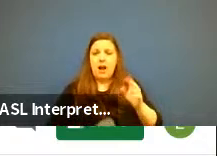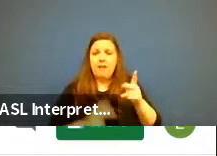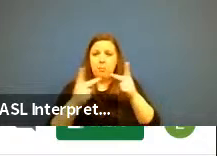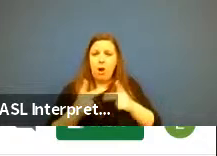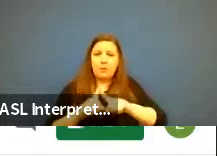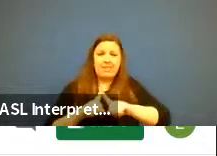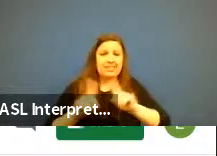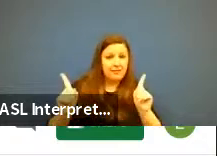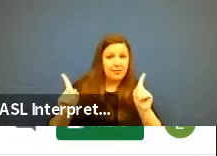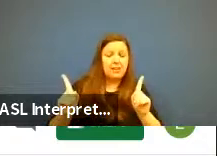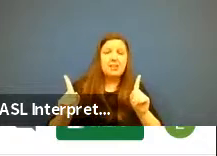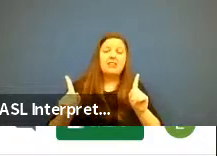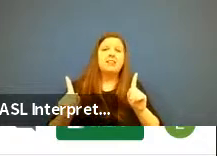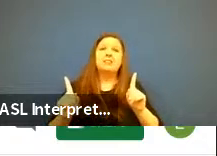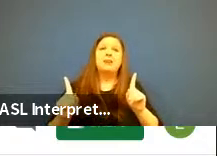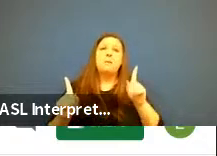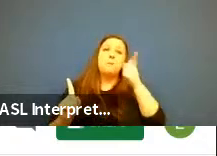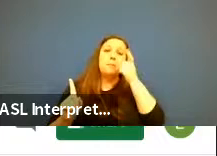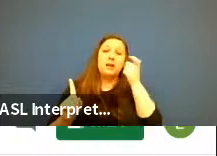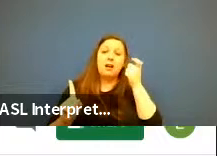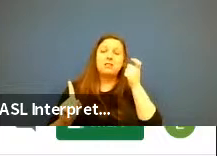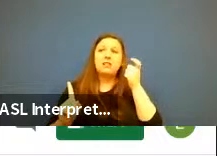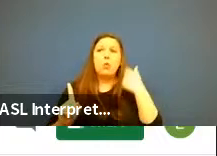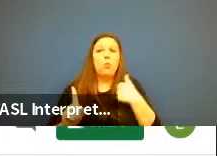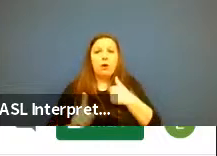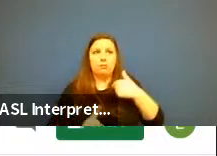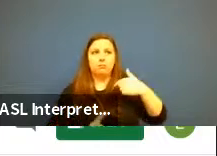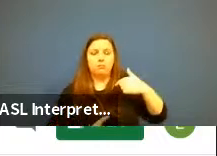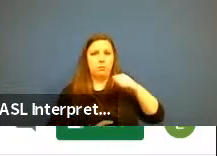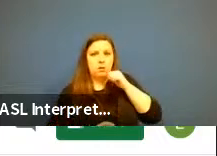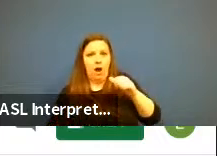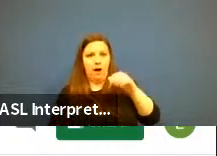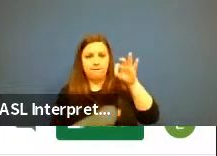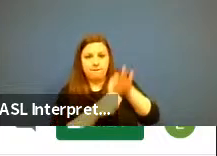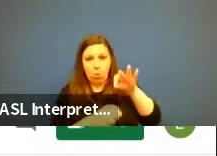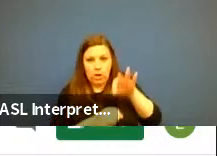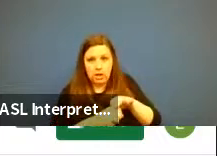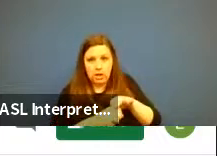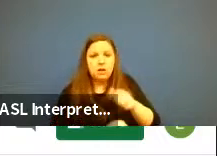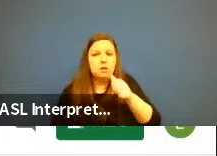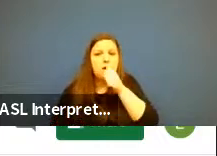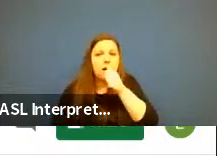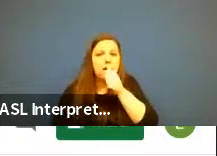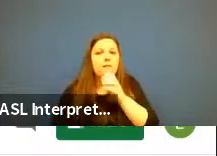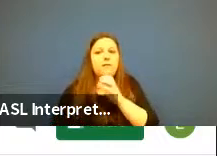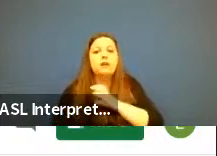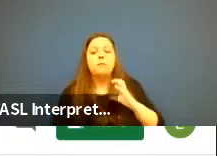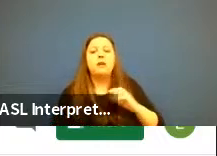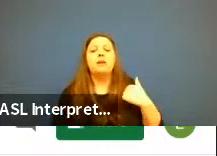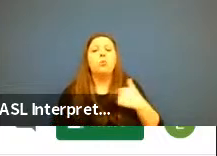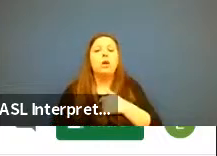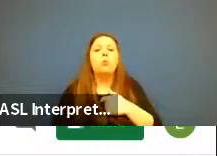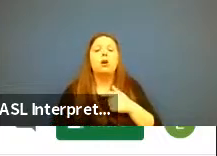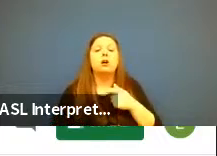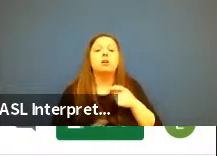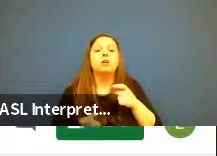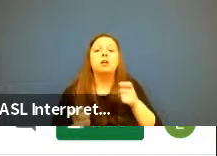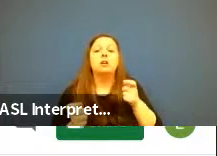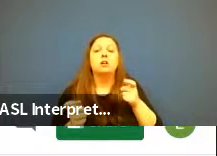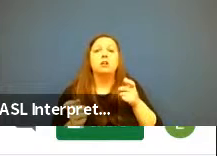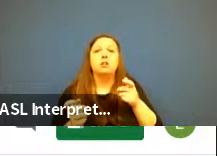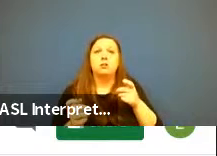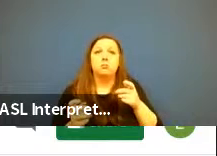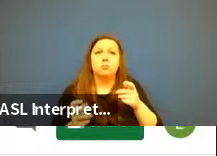because we were actually, even though we weren't voting in the executive committee, we were directing